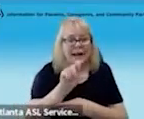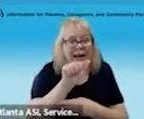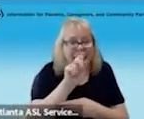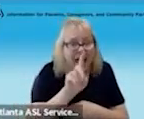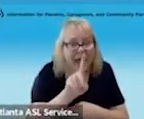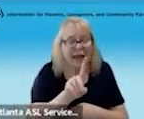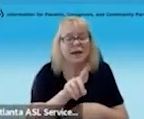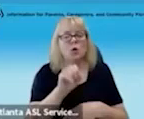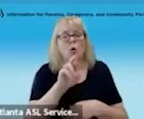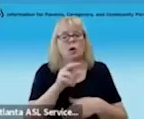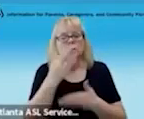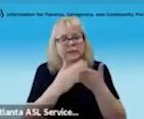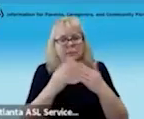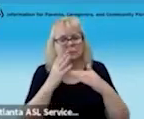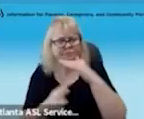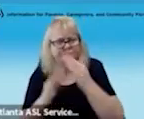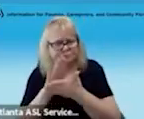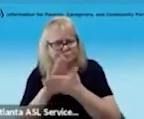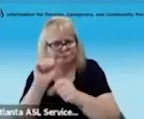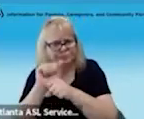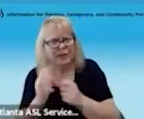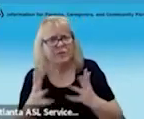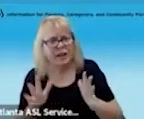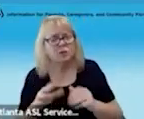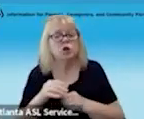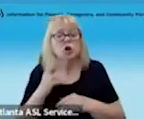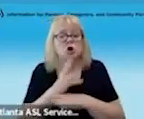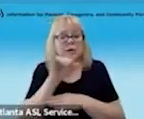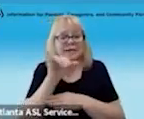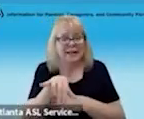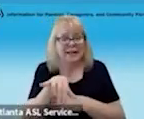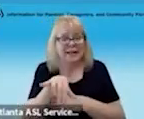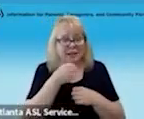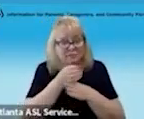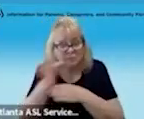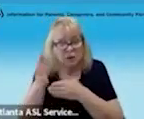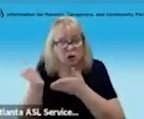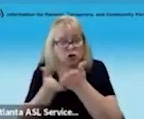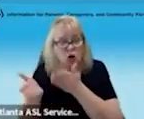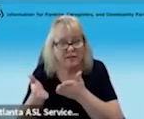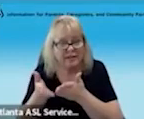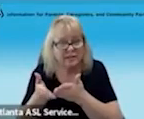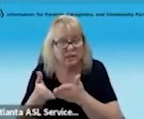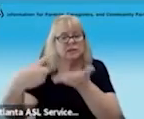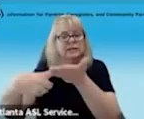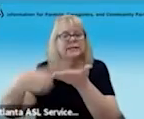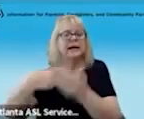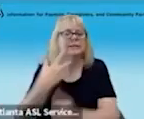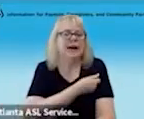vaccinated, not that really, but they would come for, I want to apply for food stamp, I would like to apply for Medicaid, I would